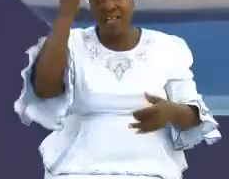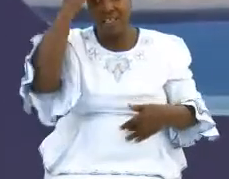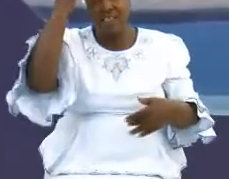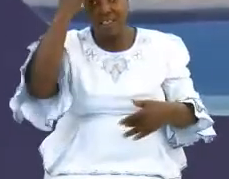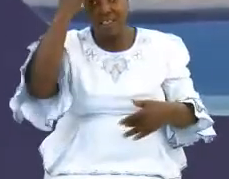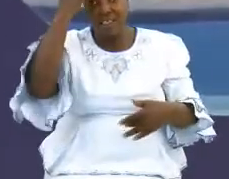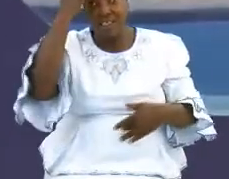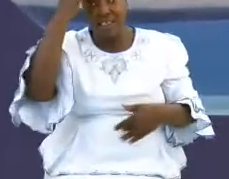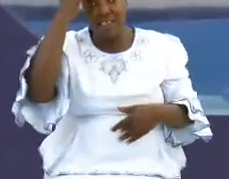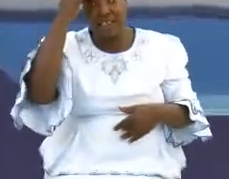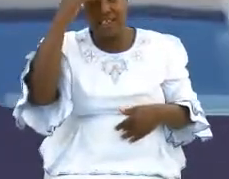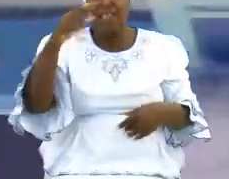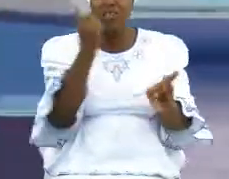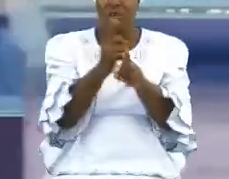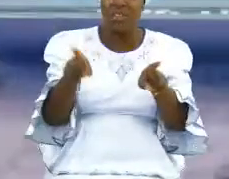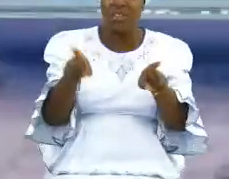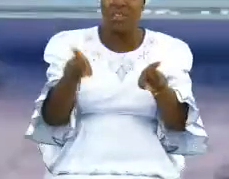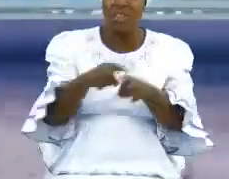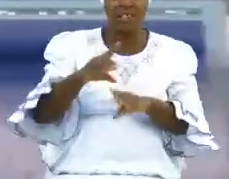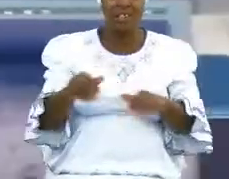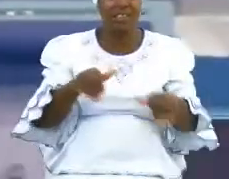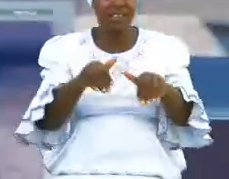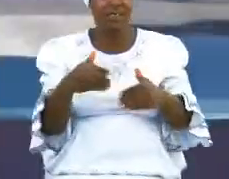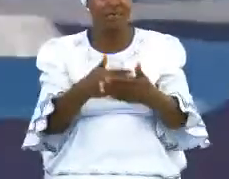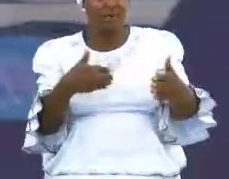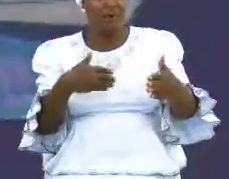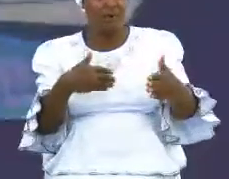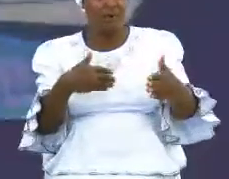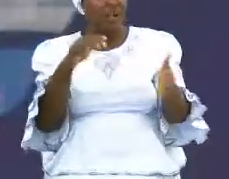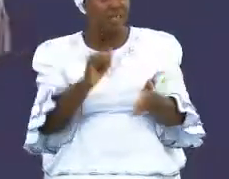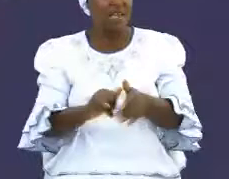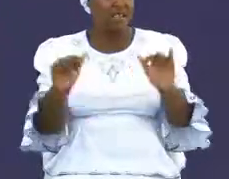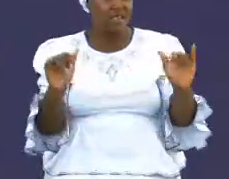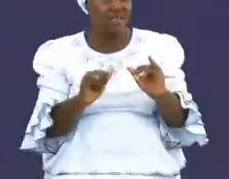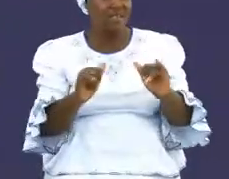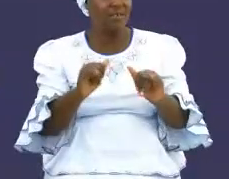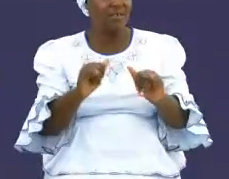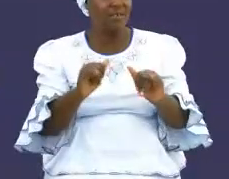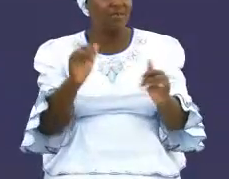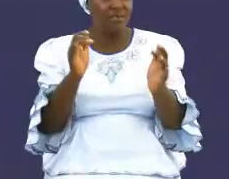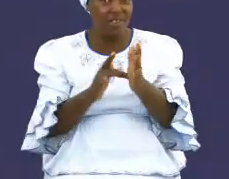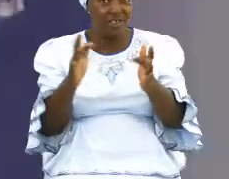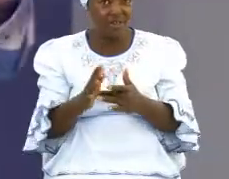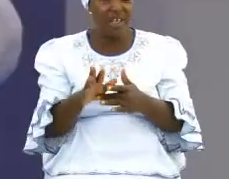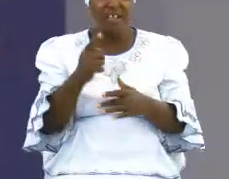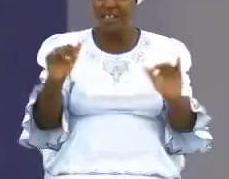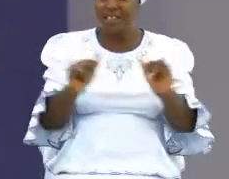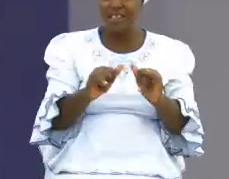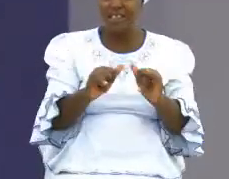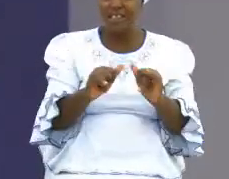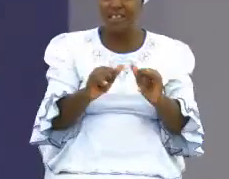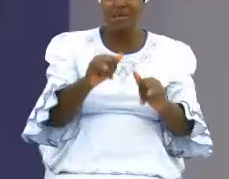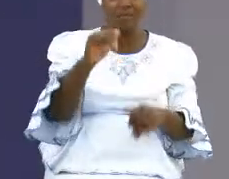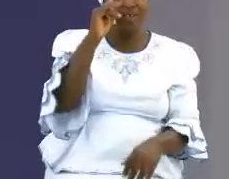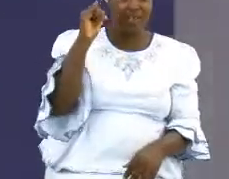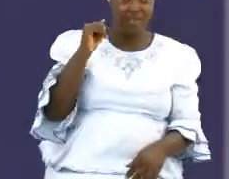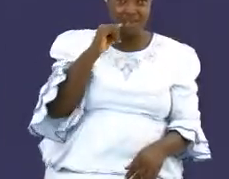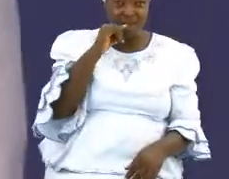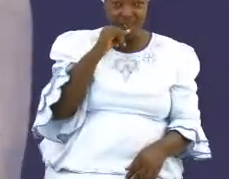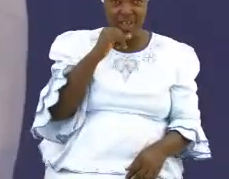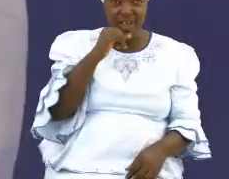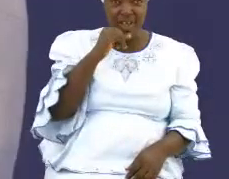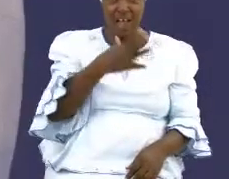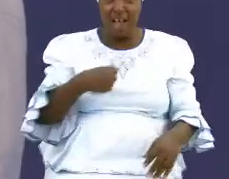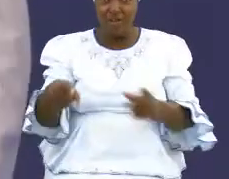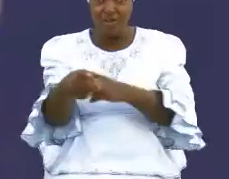Like he did before. That same Jesus. The same yesterday and today